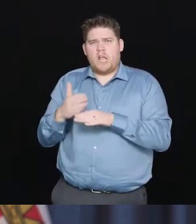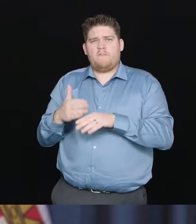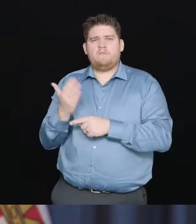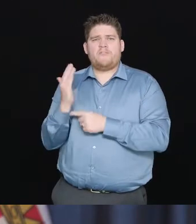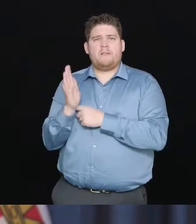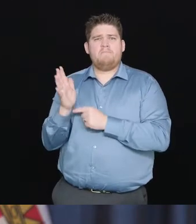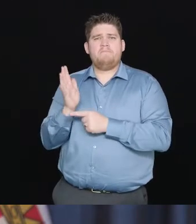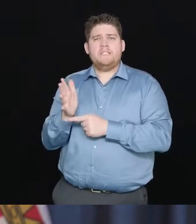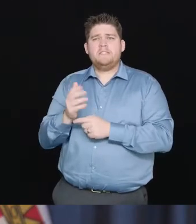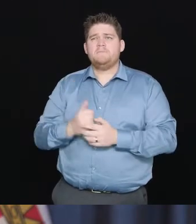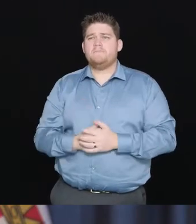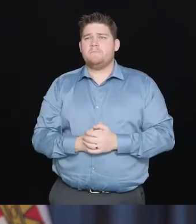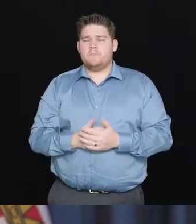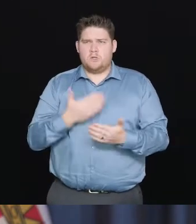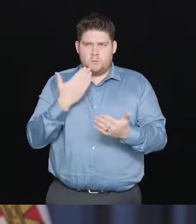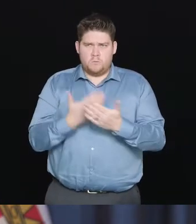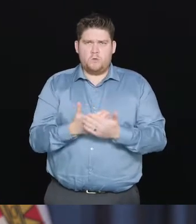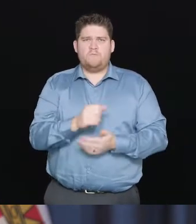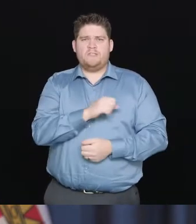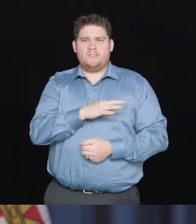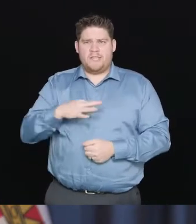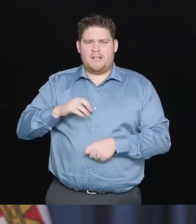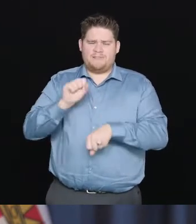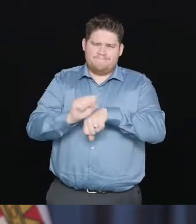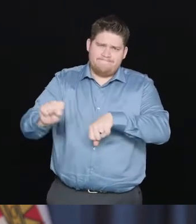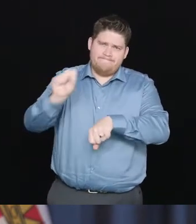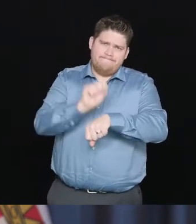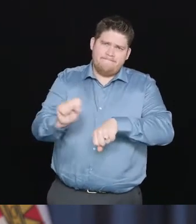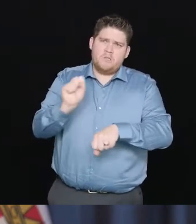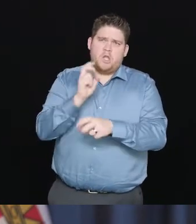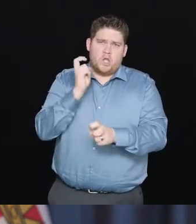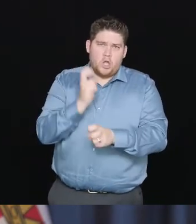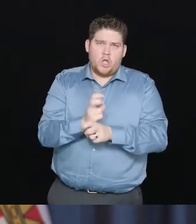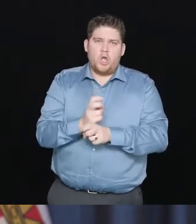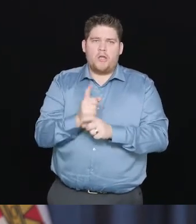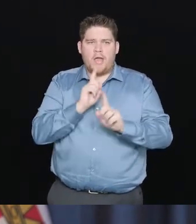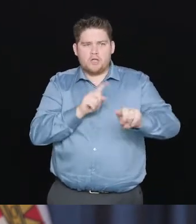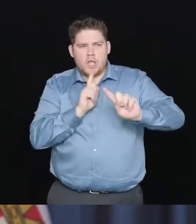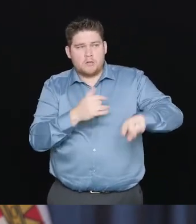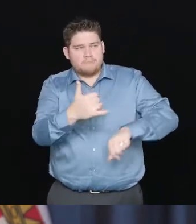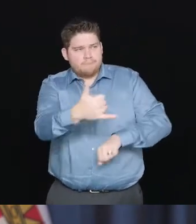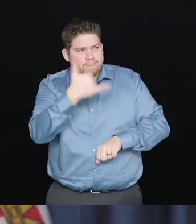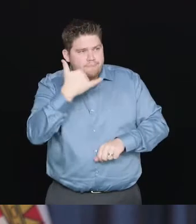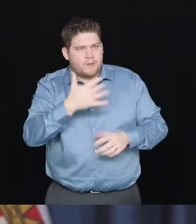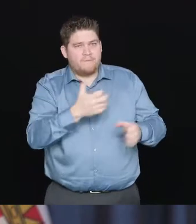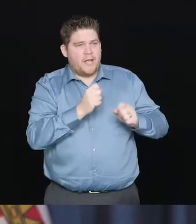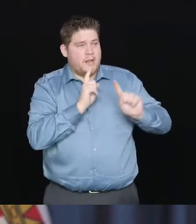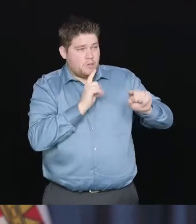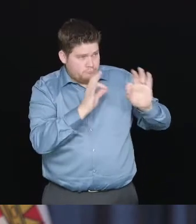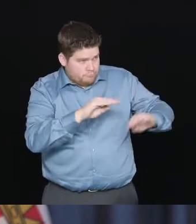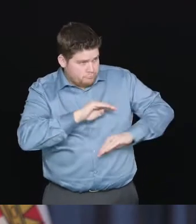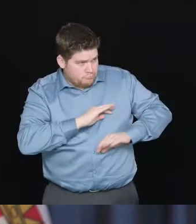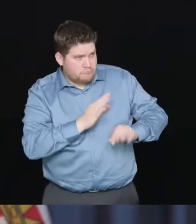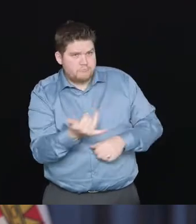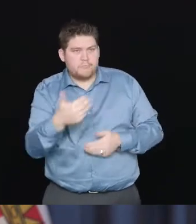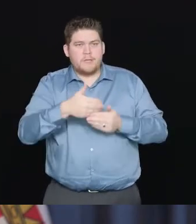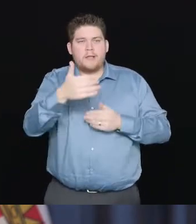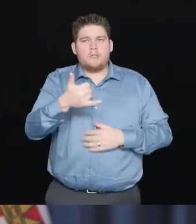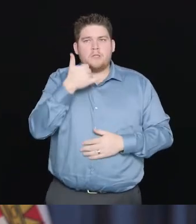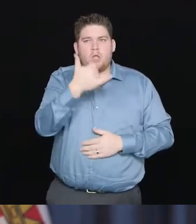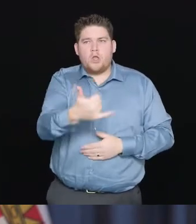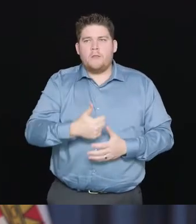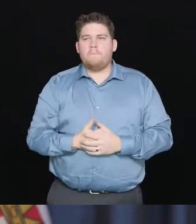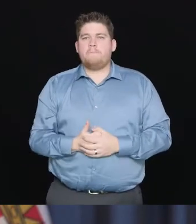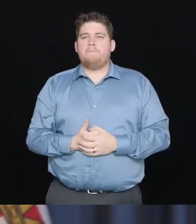deal with both the anxiety around COVID-19 and the reality of feeling sick in BC at a difficult